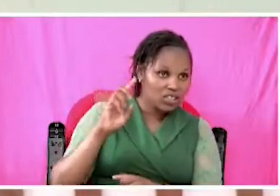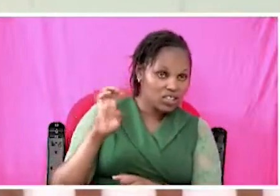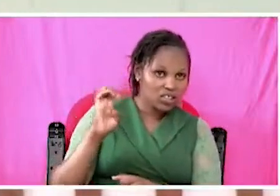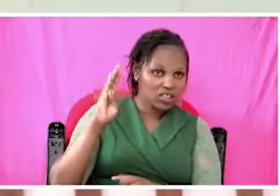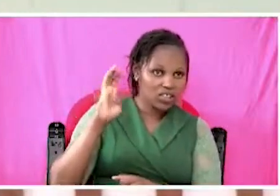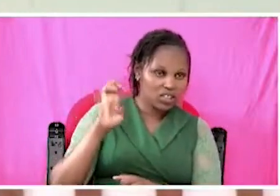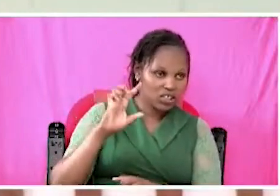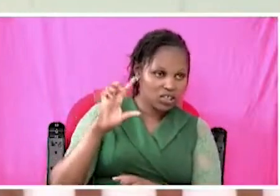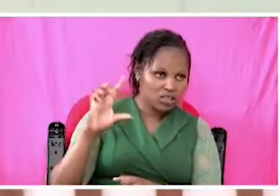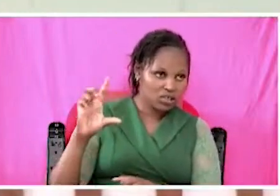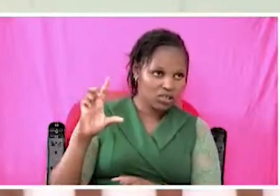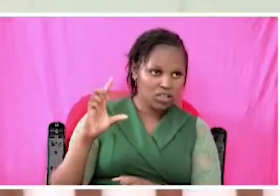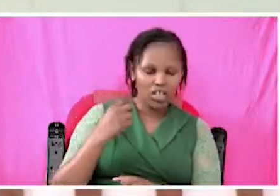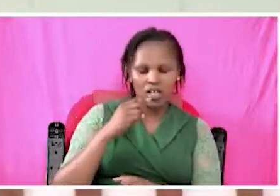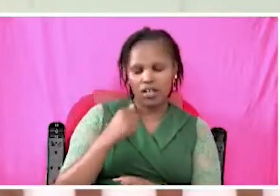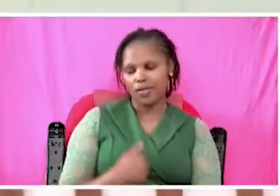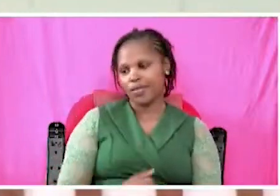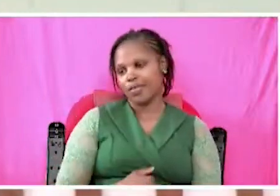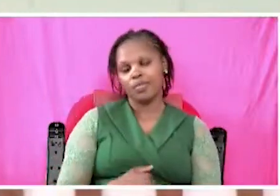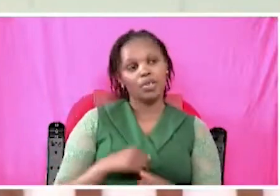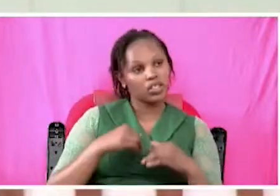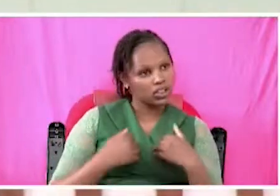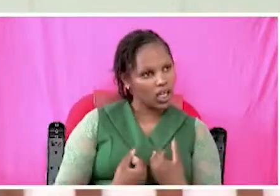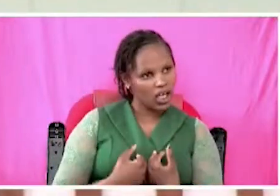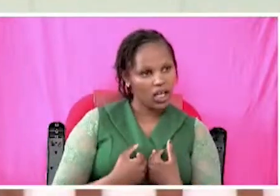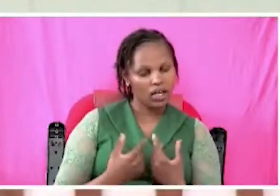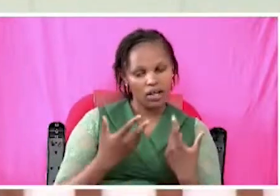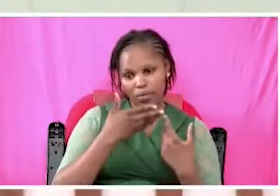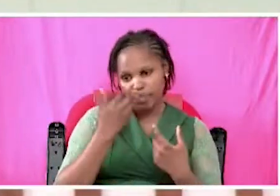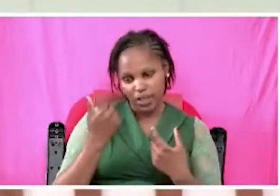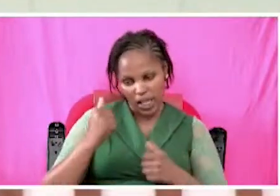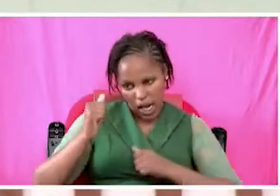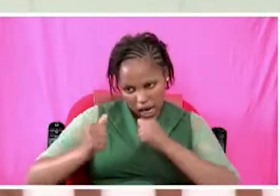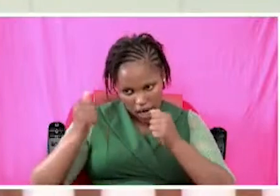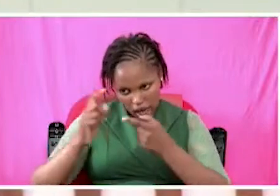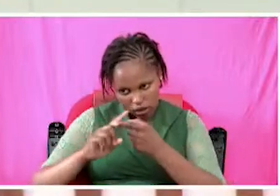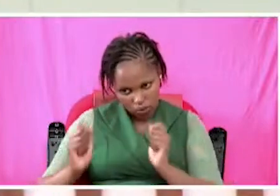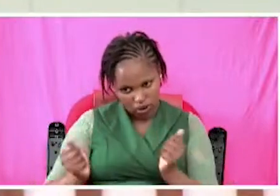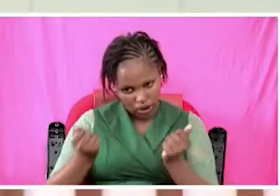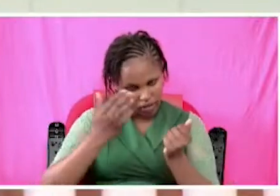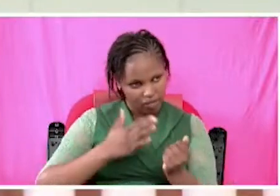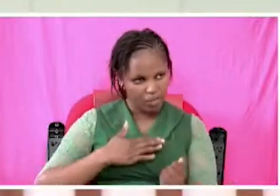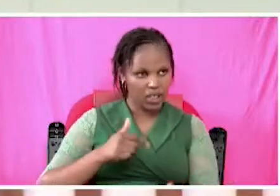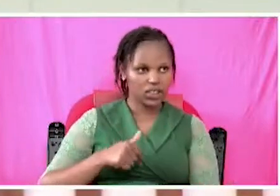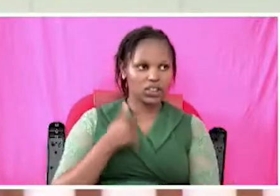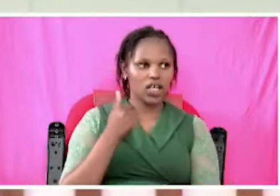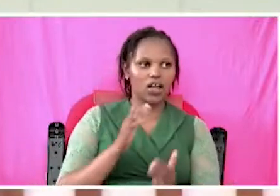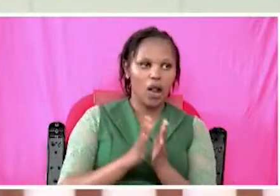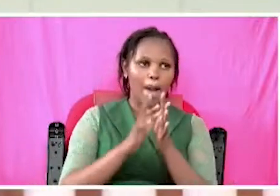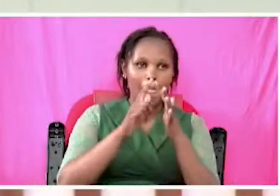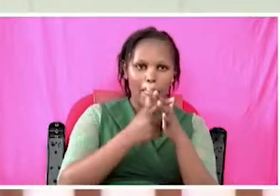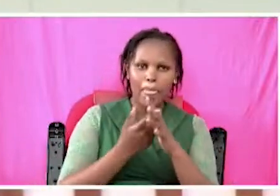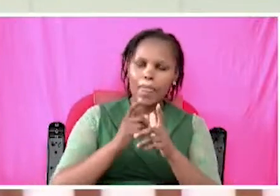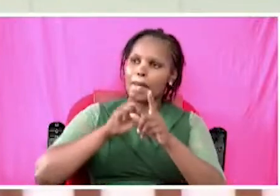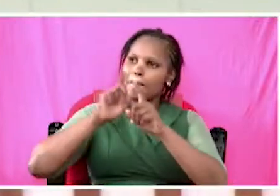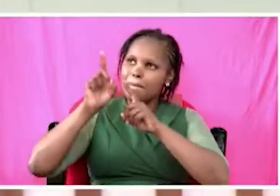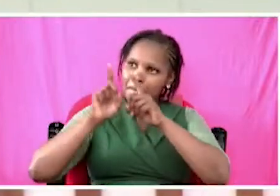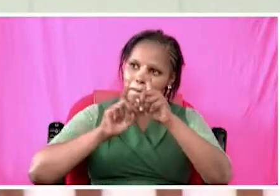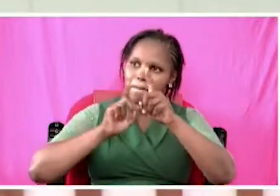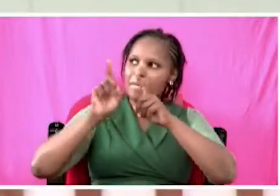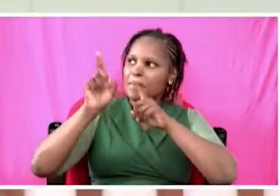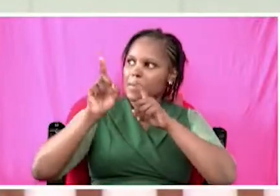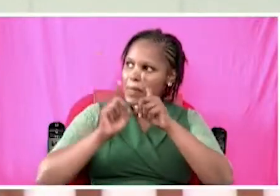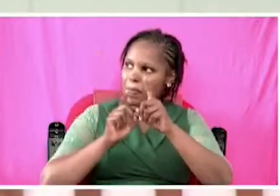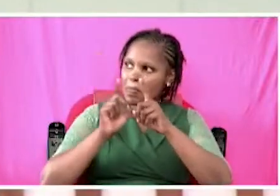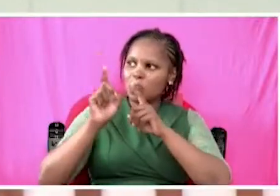run for my dear life, save myself. And he begins the journey.